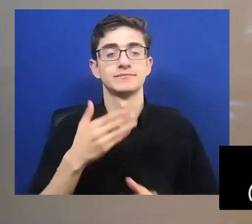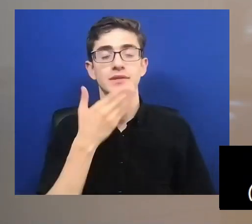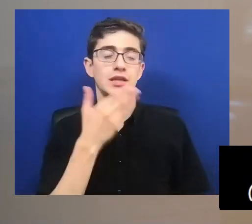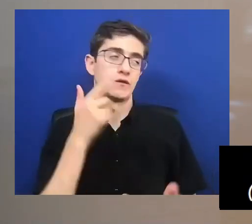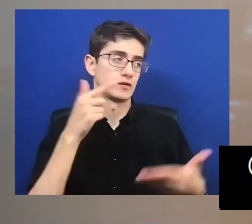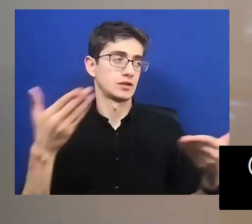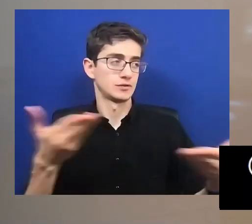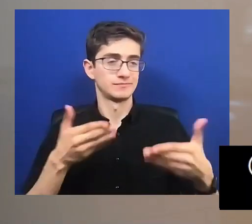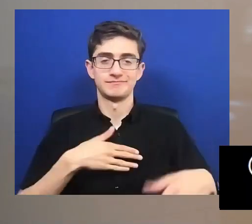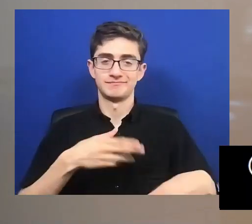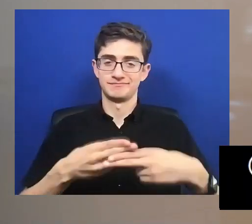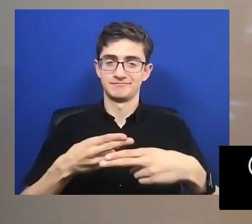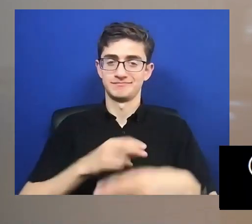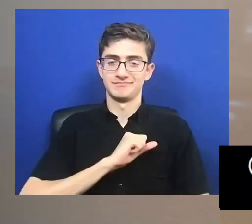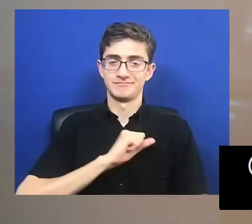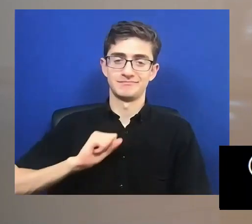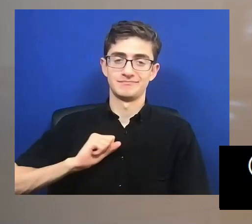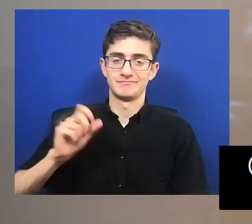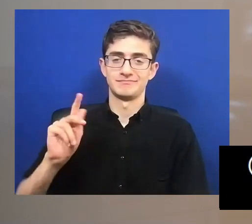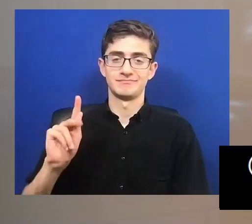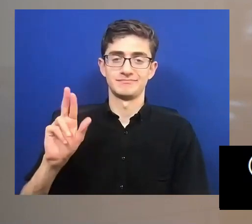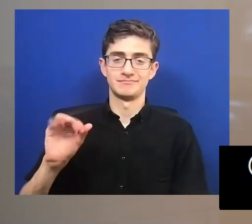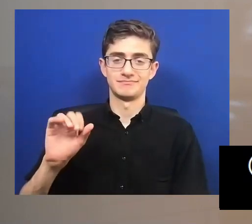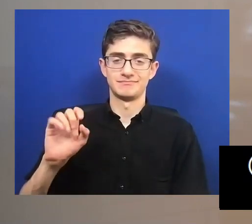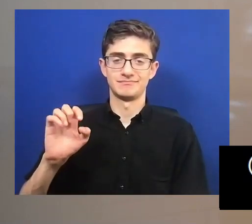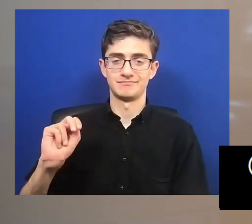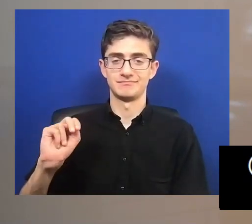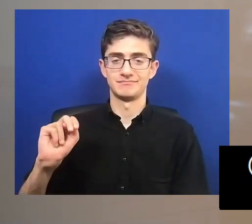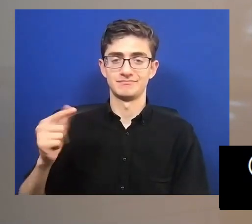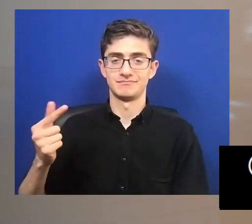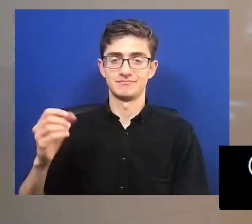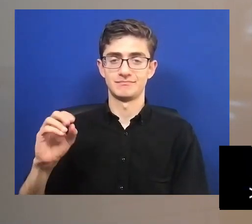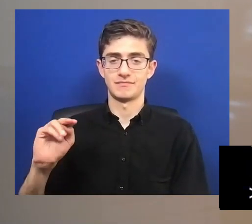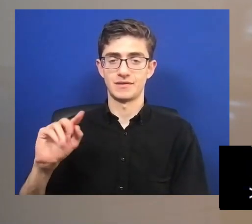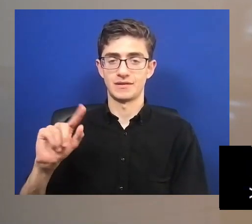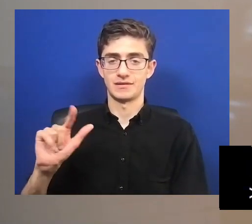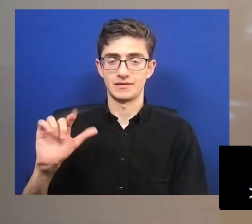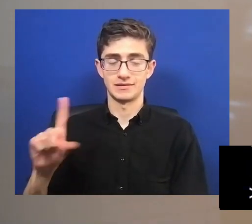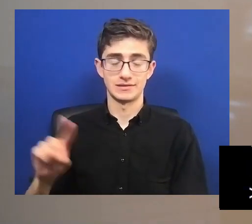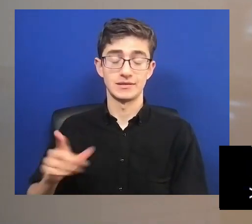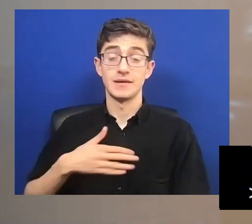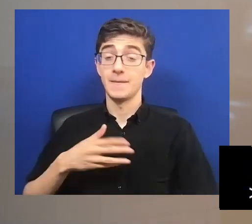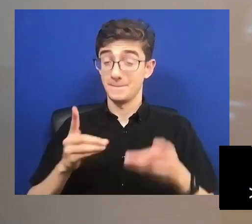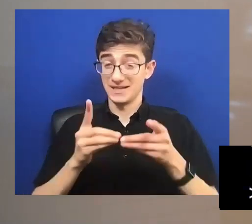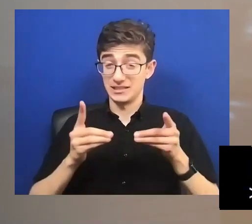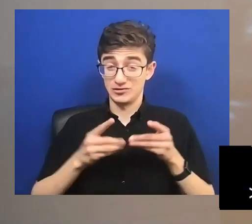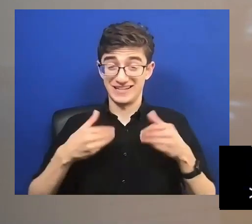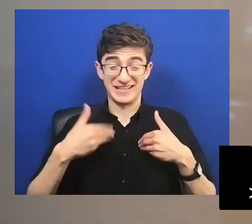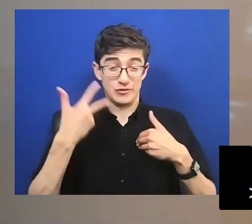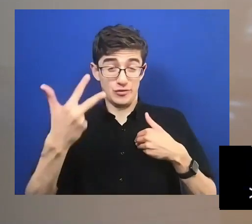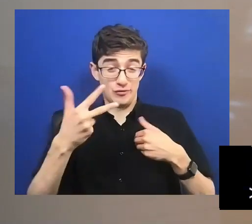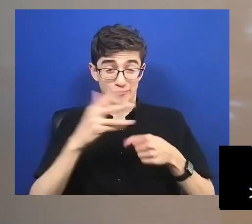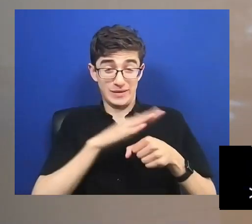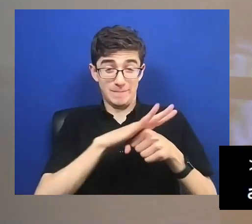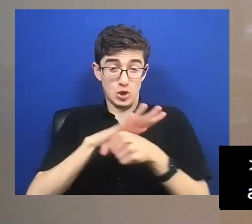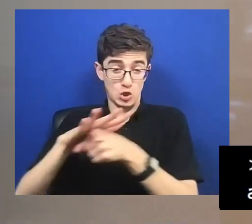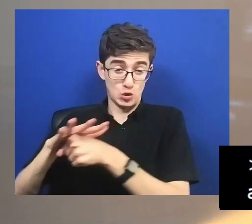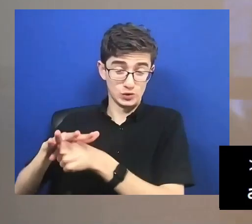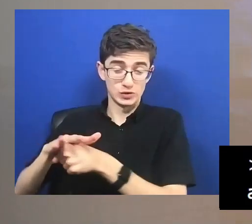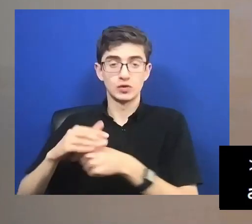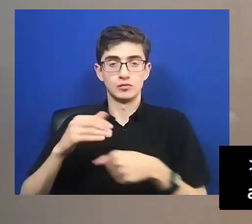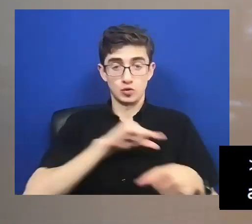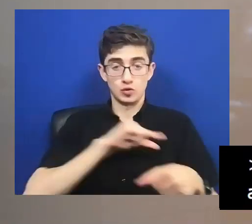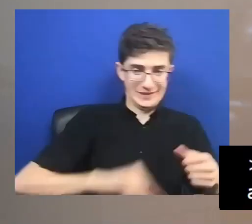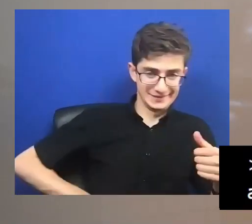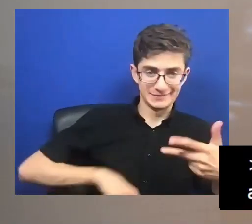name is Senator Kristen Gonzalez. I represent a three-borough district, so I represent Queens, as you heard, where I was born and raised. Manhattan